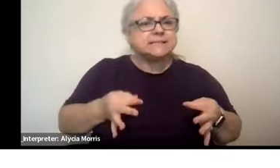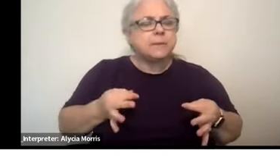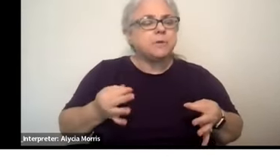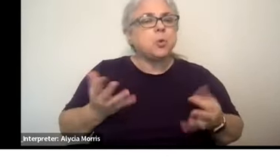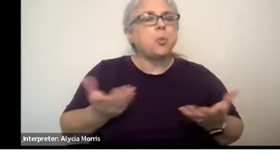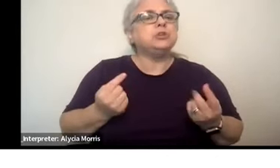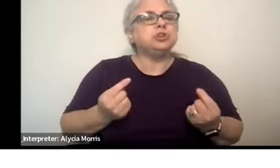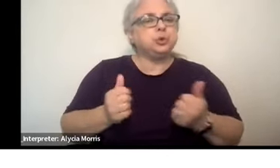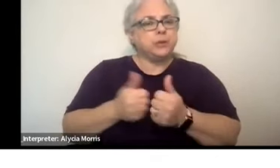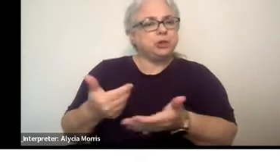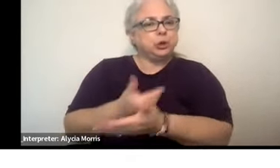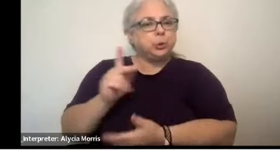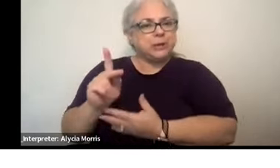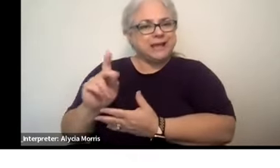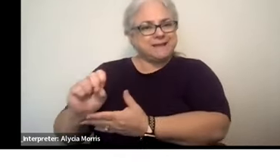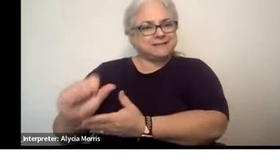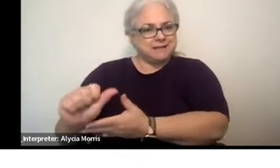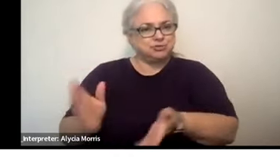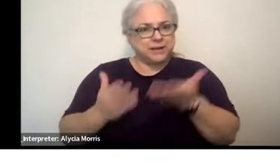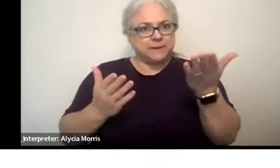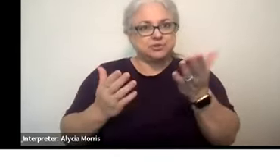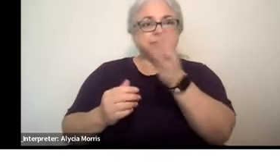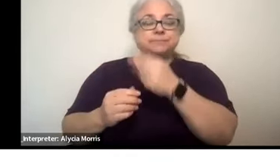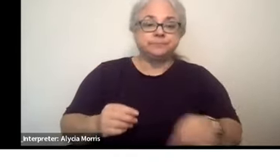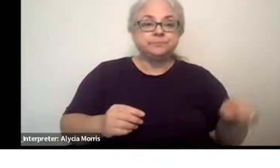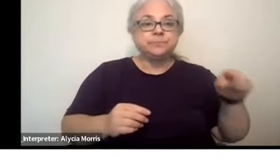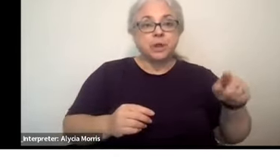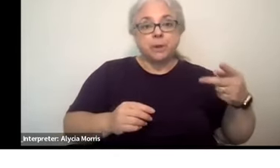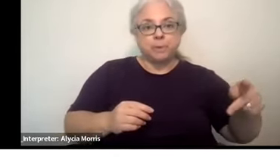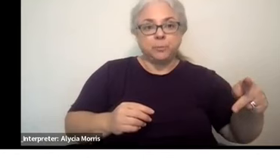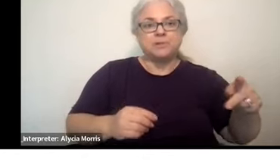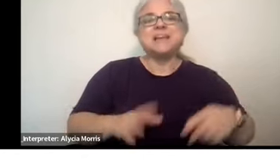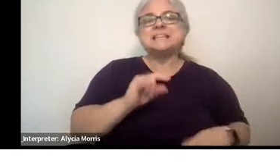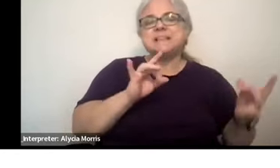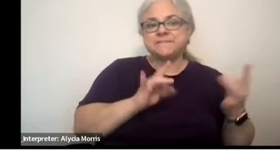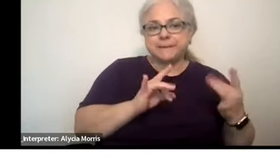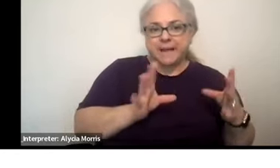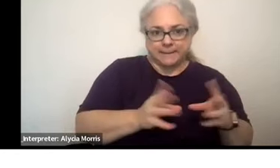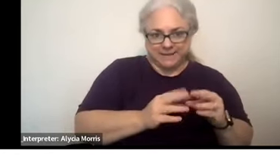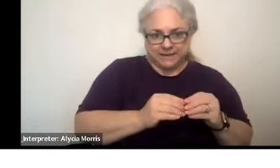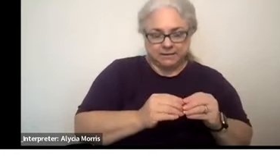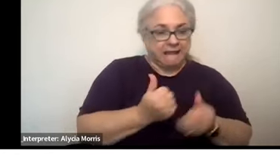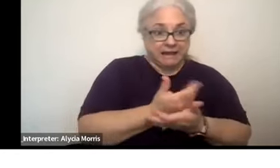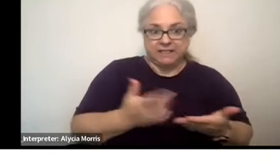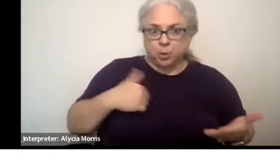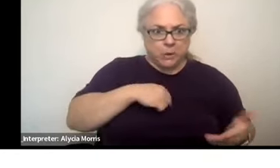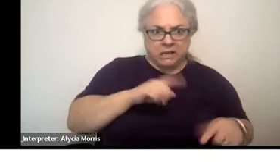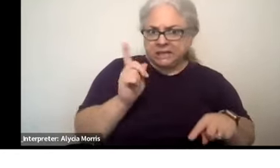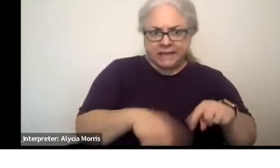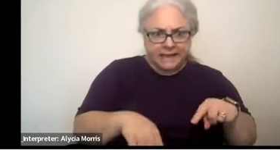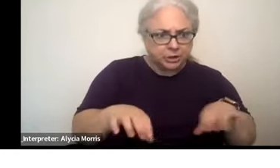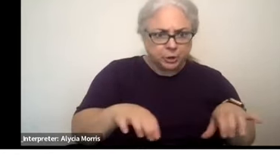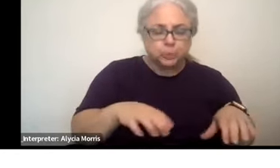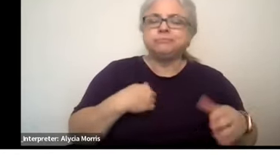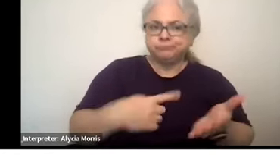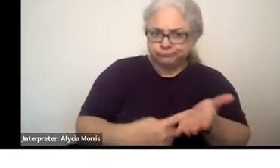made. Then we have a feedback meeting to share those results with the business. Anything that we can't do as a college, we discuss